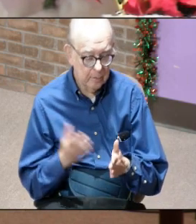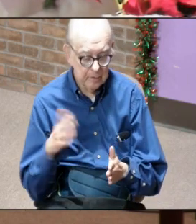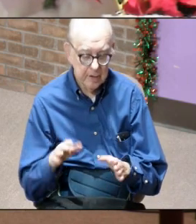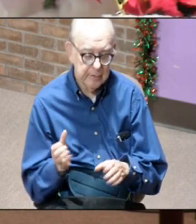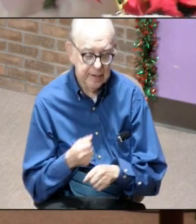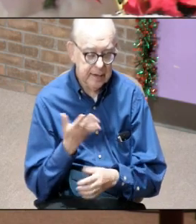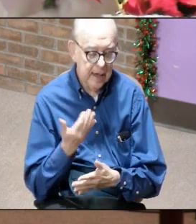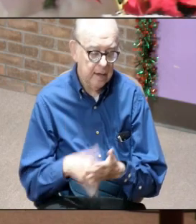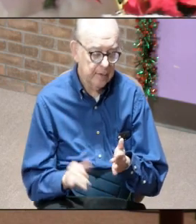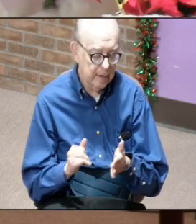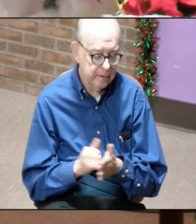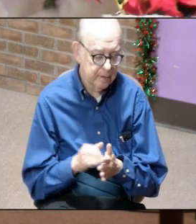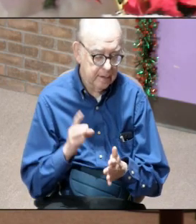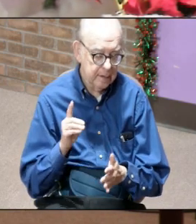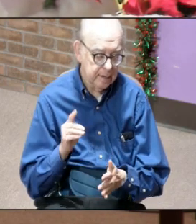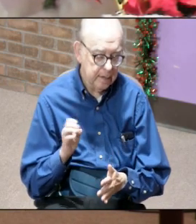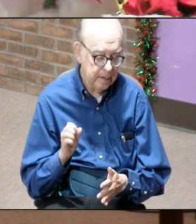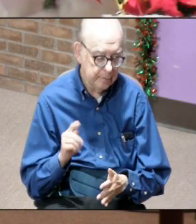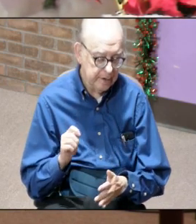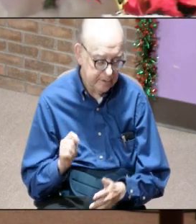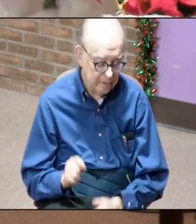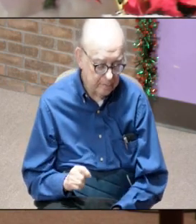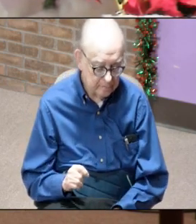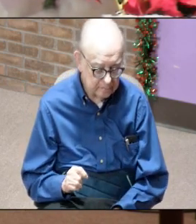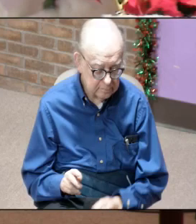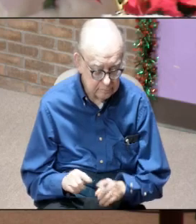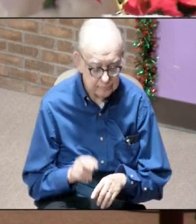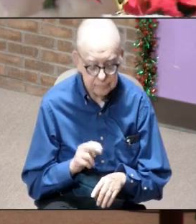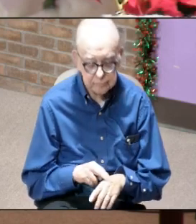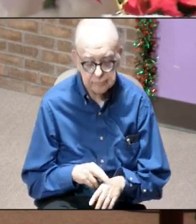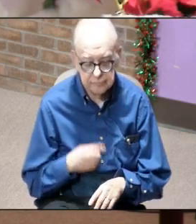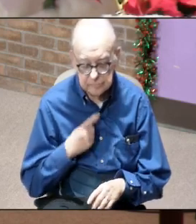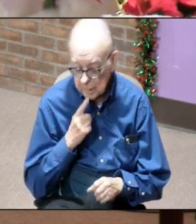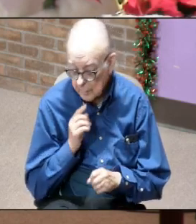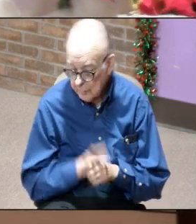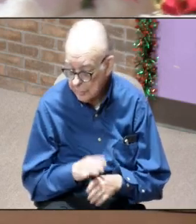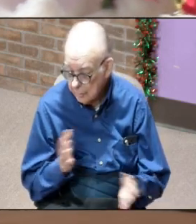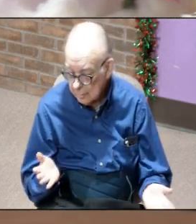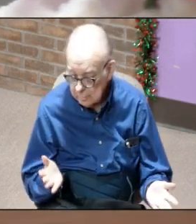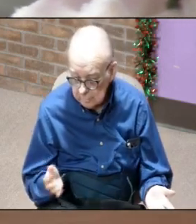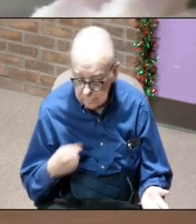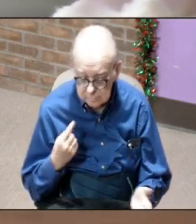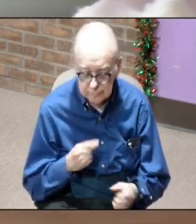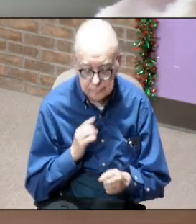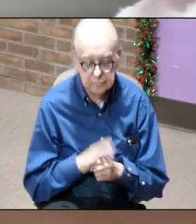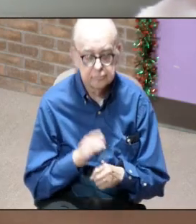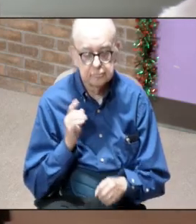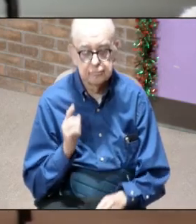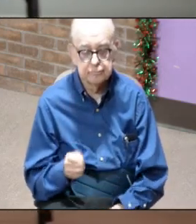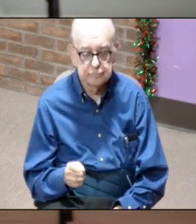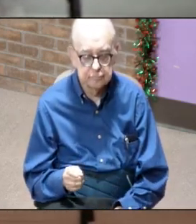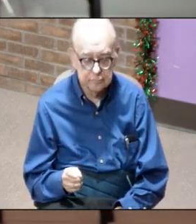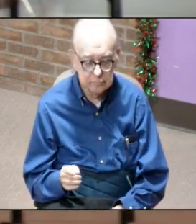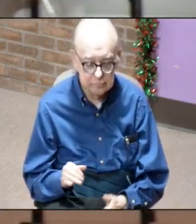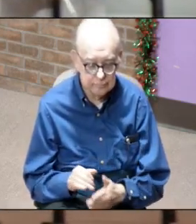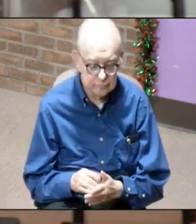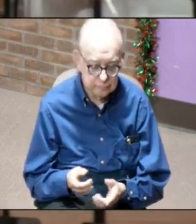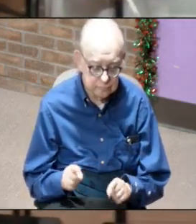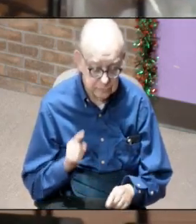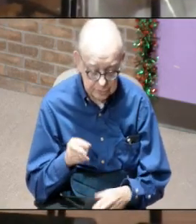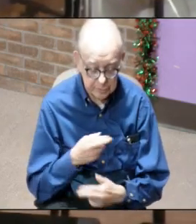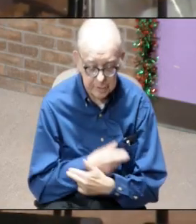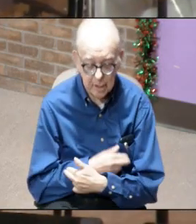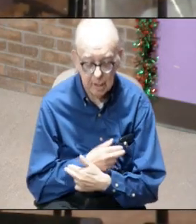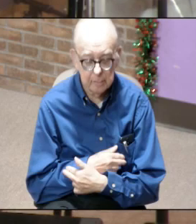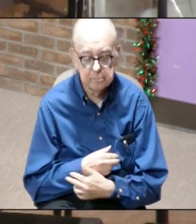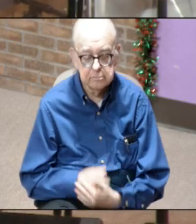it as a nation. And what did they promise you? We'll promise you that when you